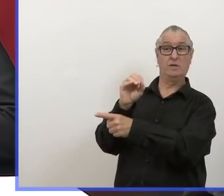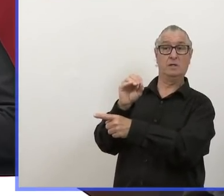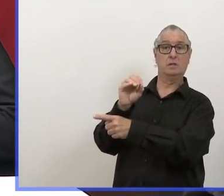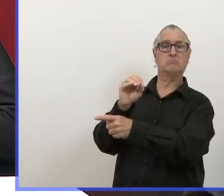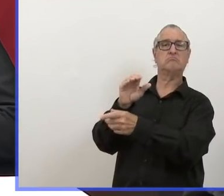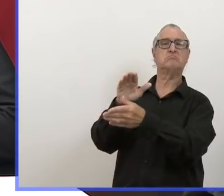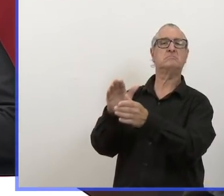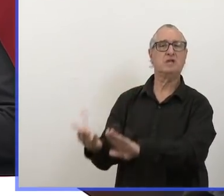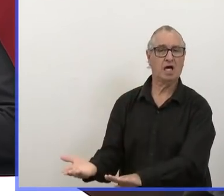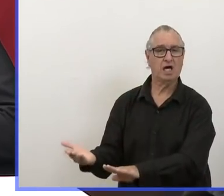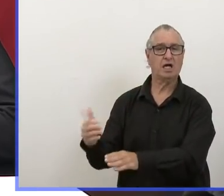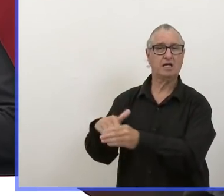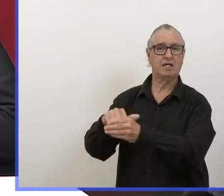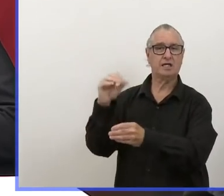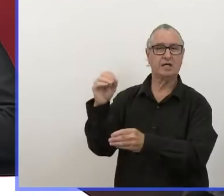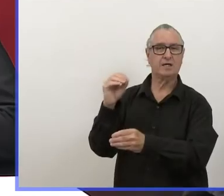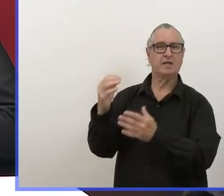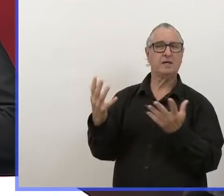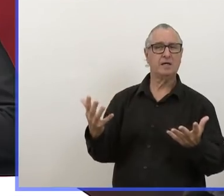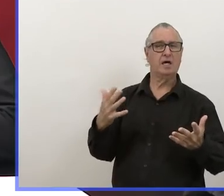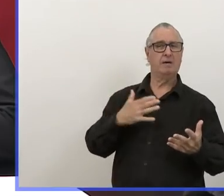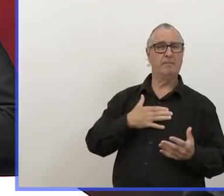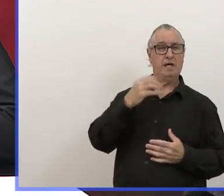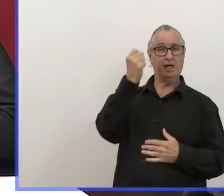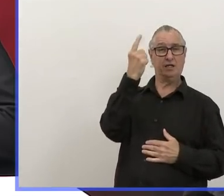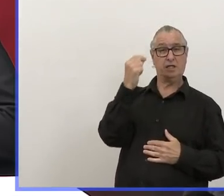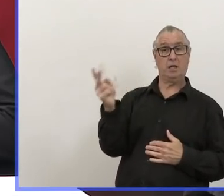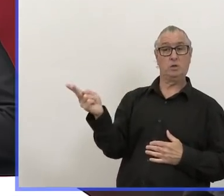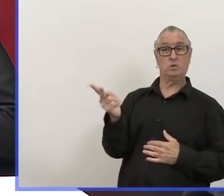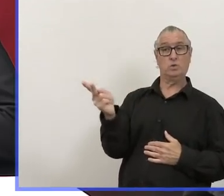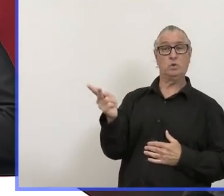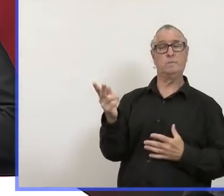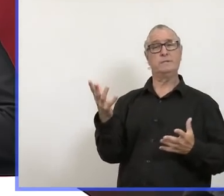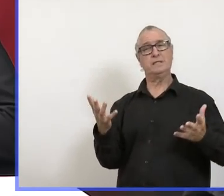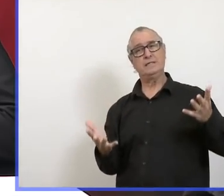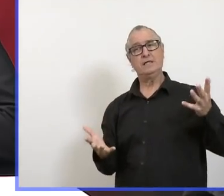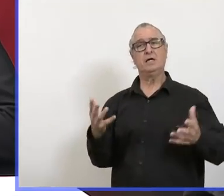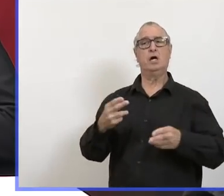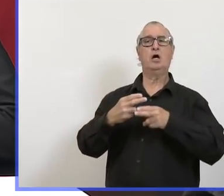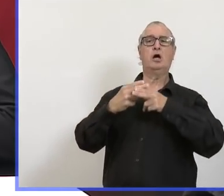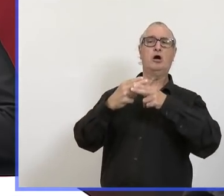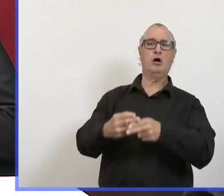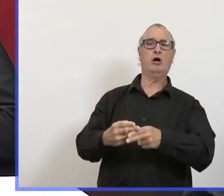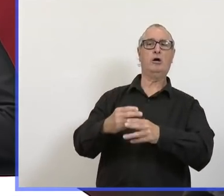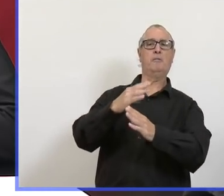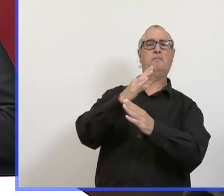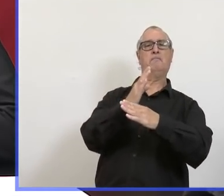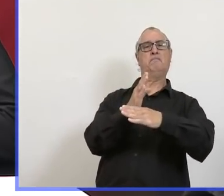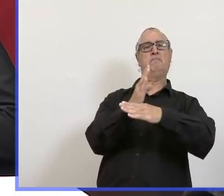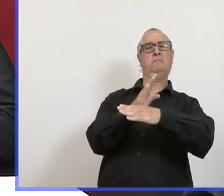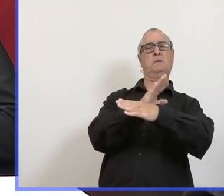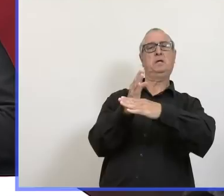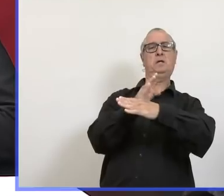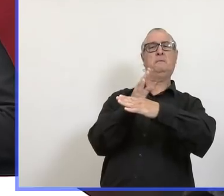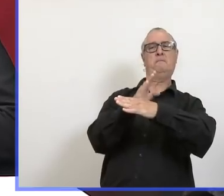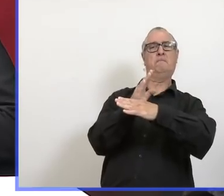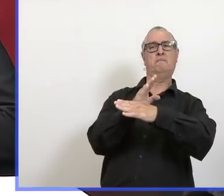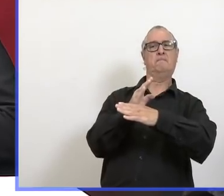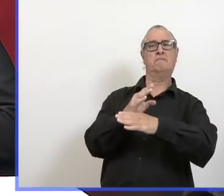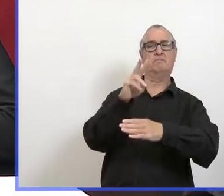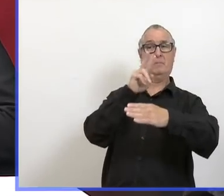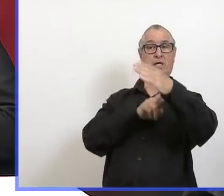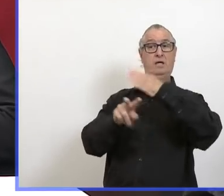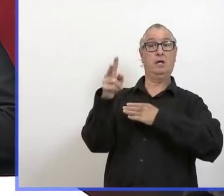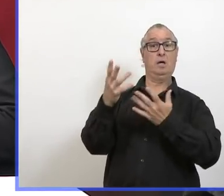were, for lack of a better word, the middle patients, the patients that were predictably going to survive the transportation